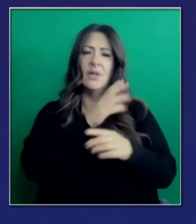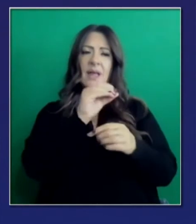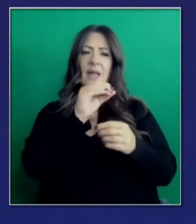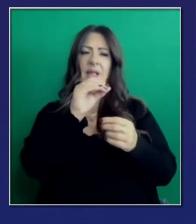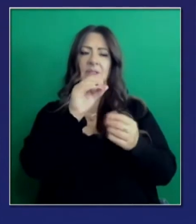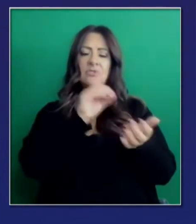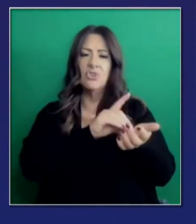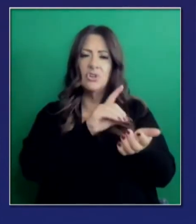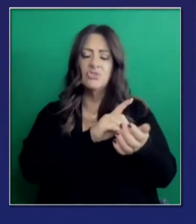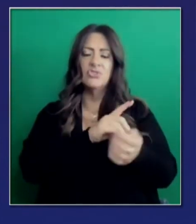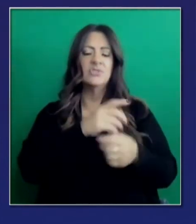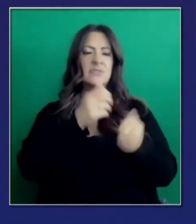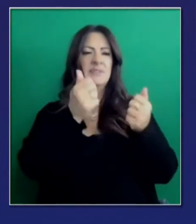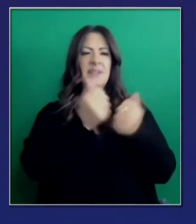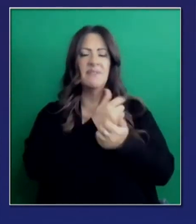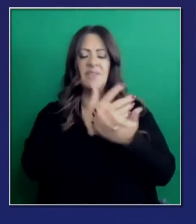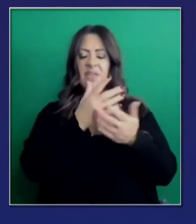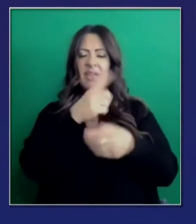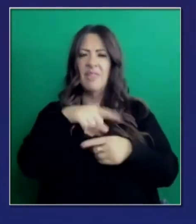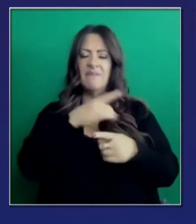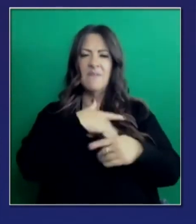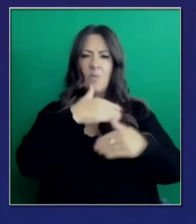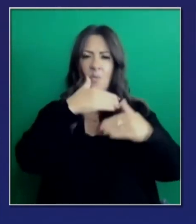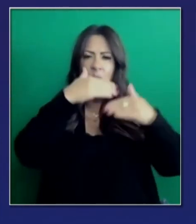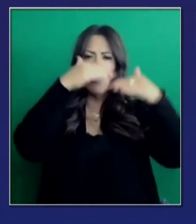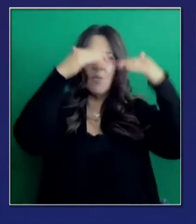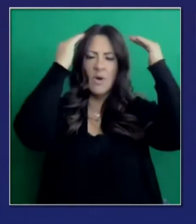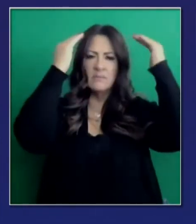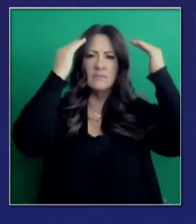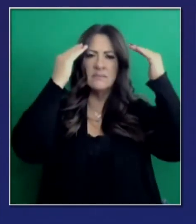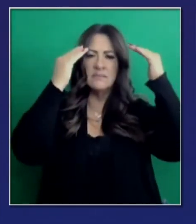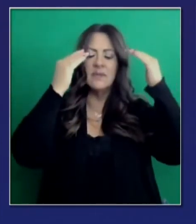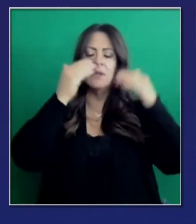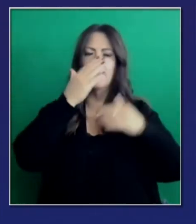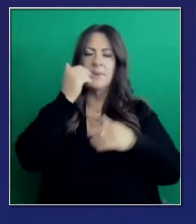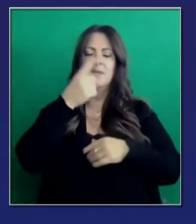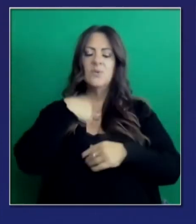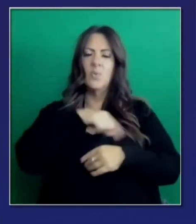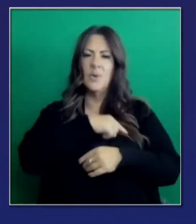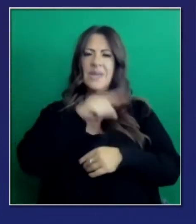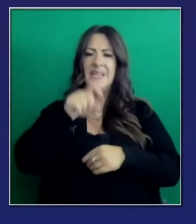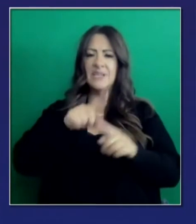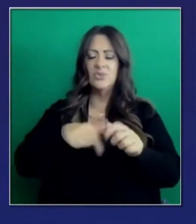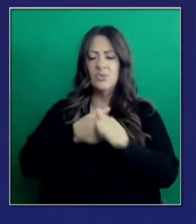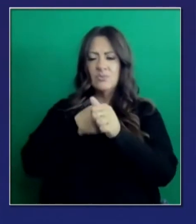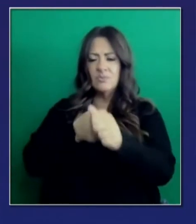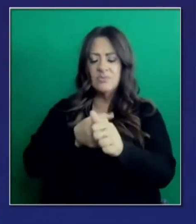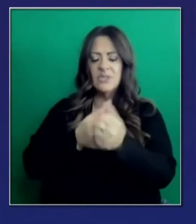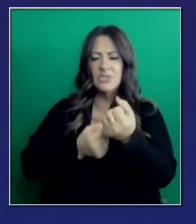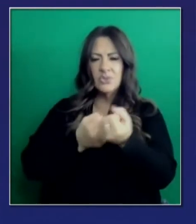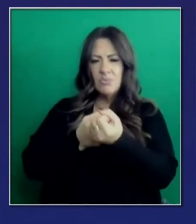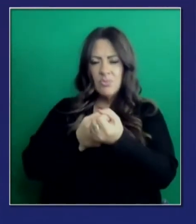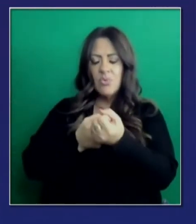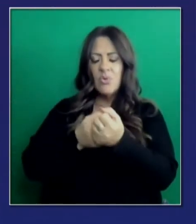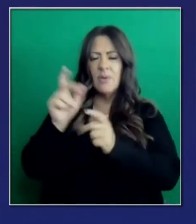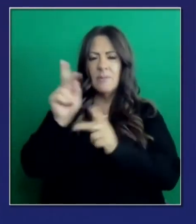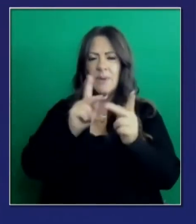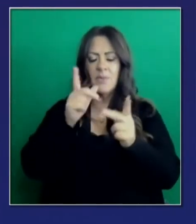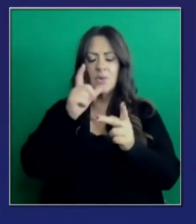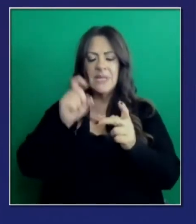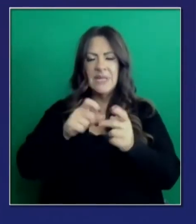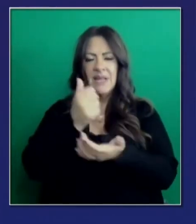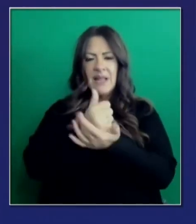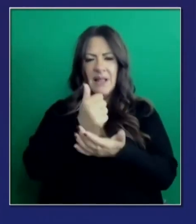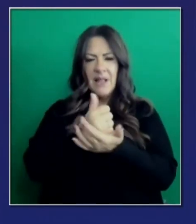state to be able to support patients in need of care if we saw a relatively high, extremely high rate of COVID